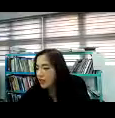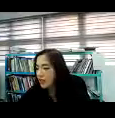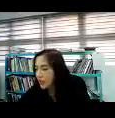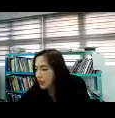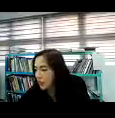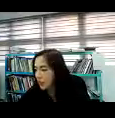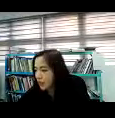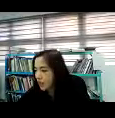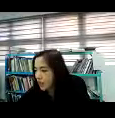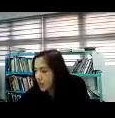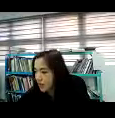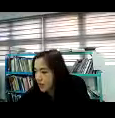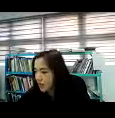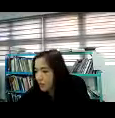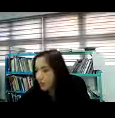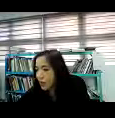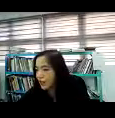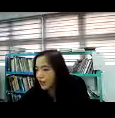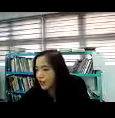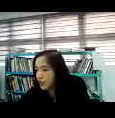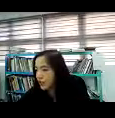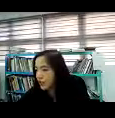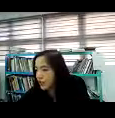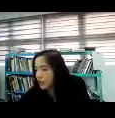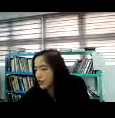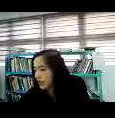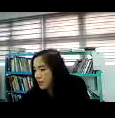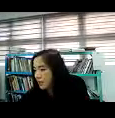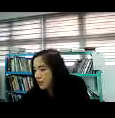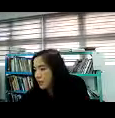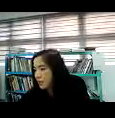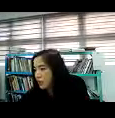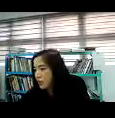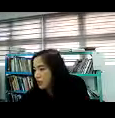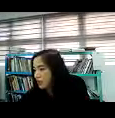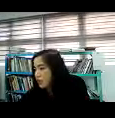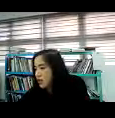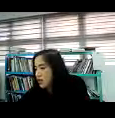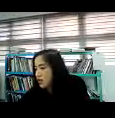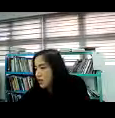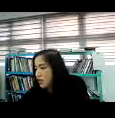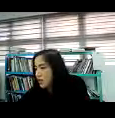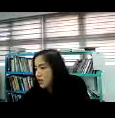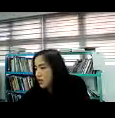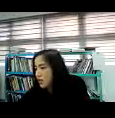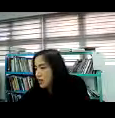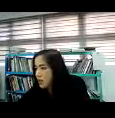ang nire-request po niya is, ito po, can I get a full text of the study, the production of